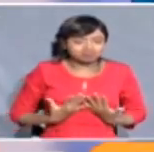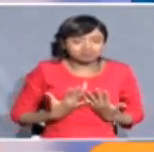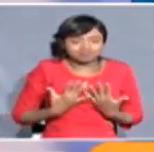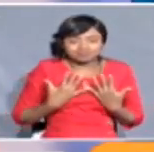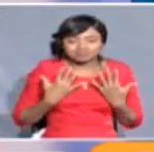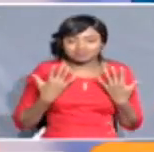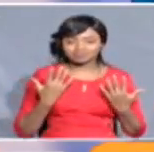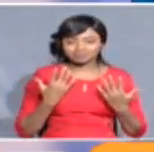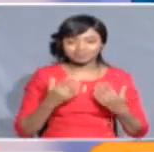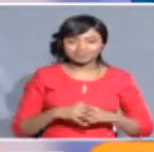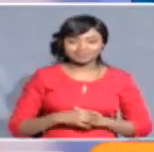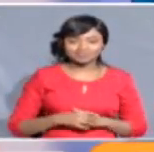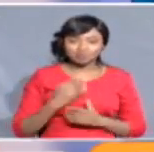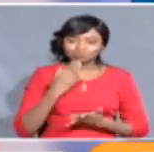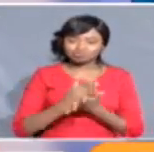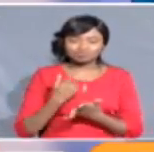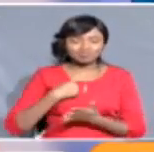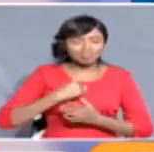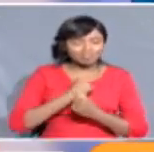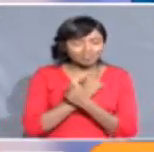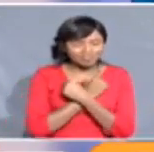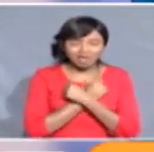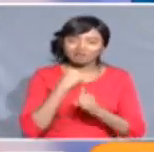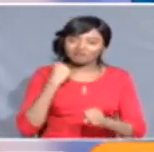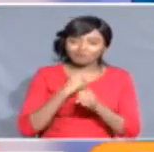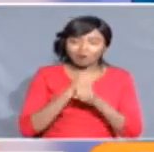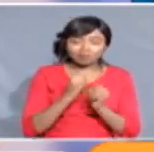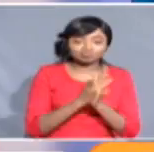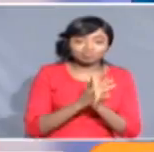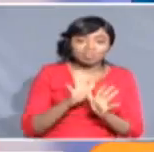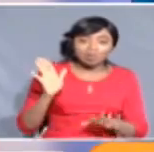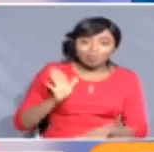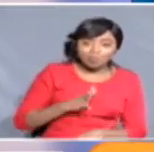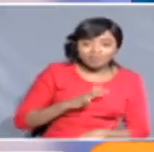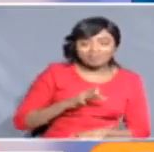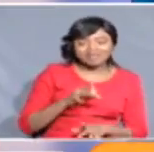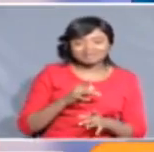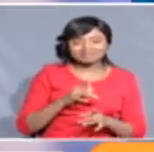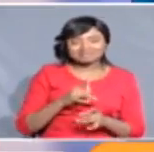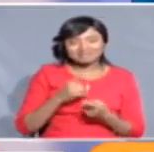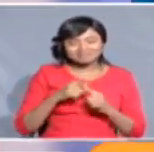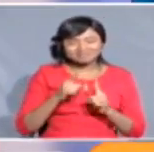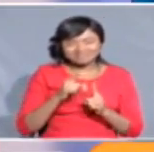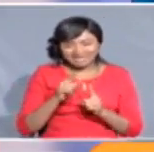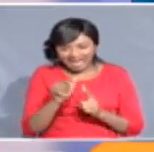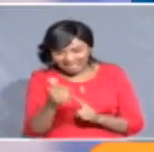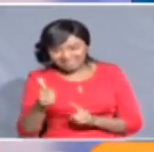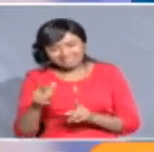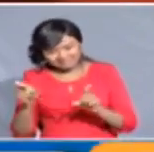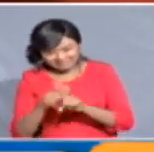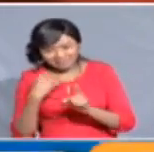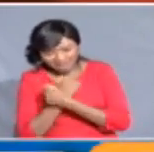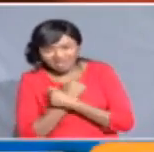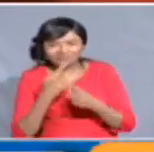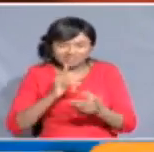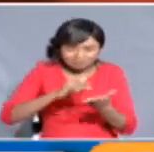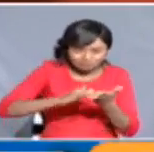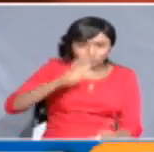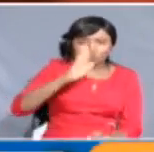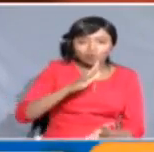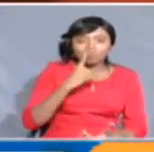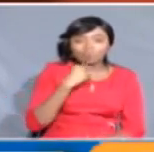refreshing for me. I love working with women. I love working with the other categories, but much, much more with women. The